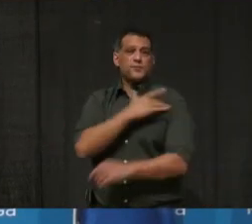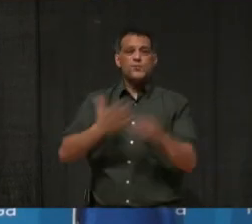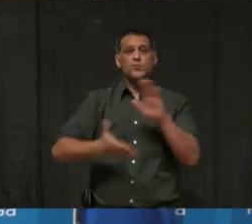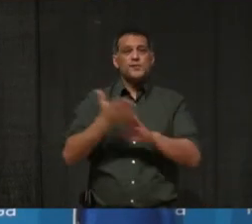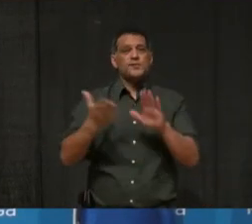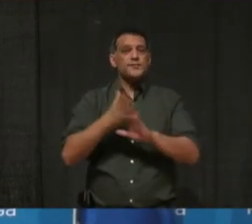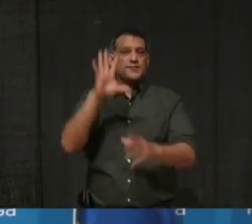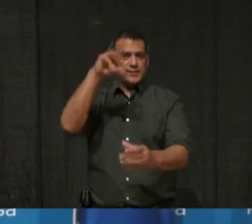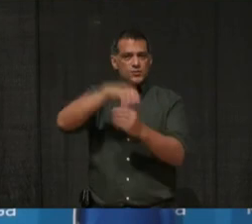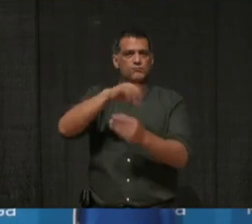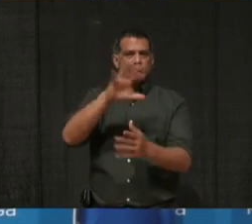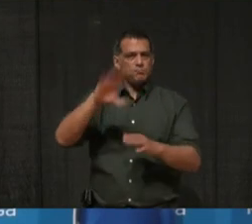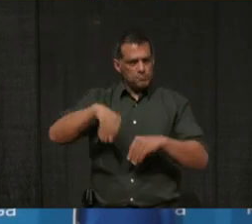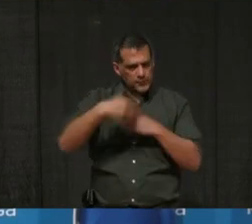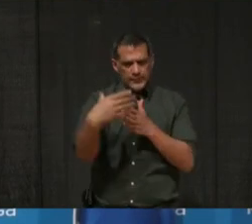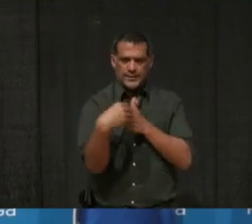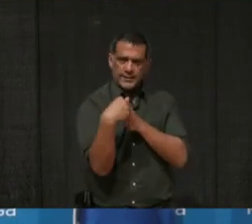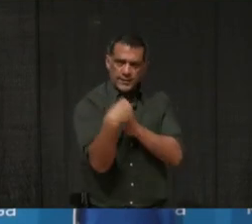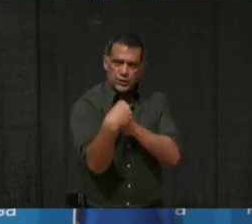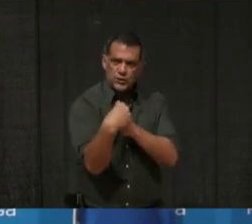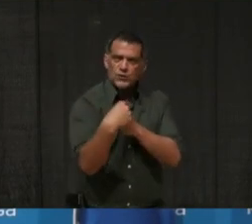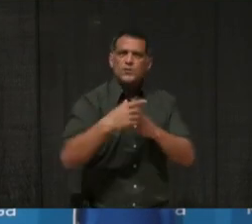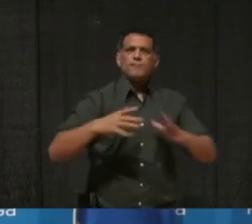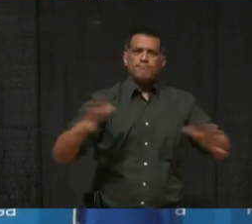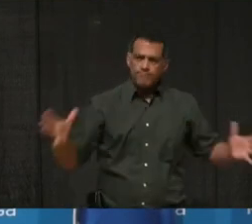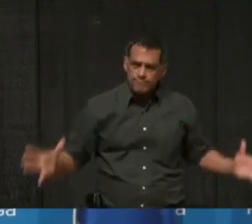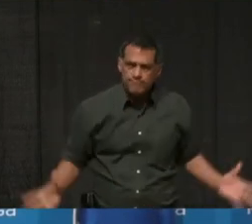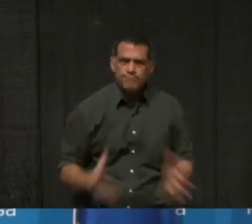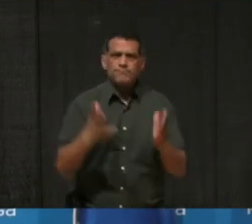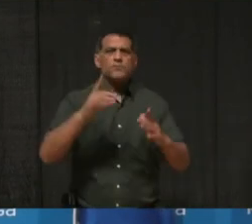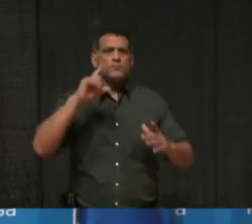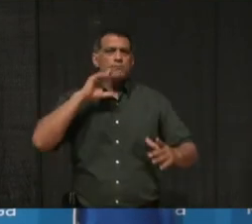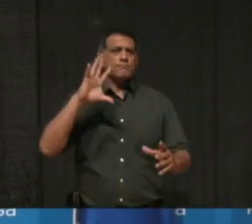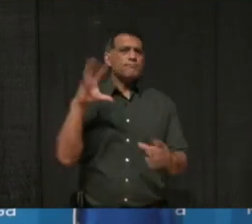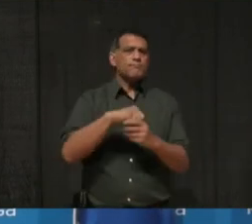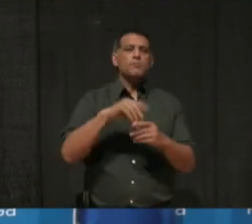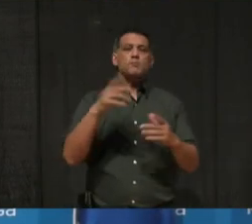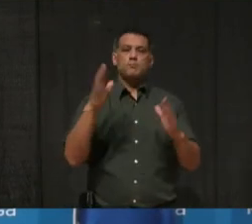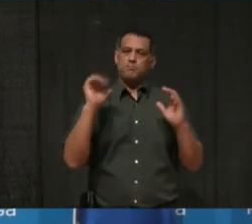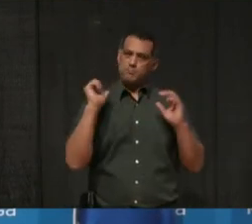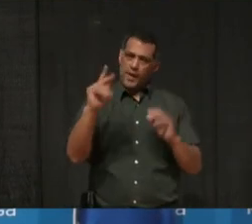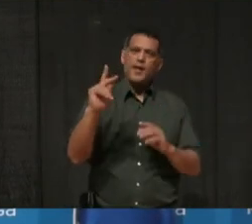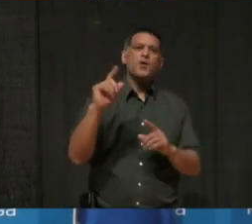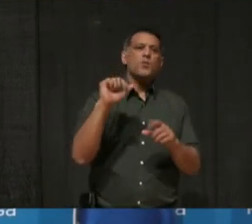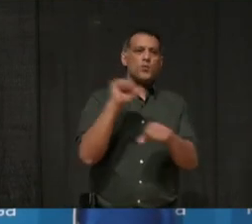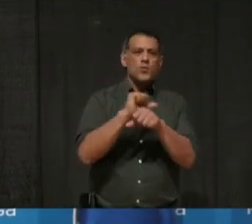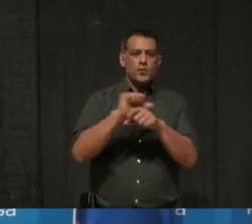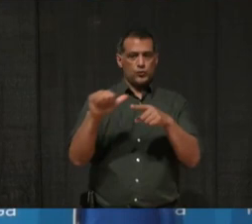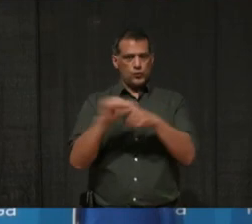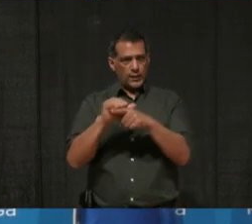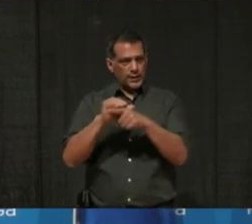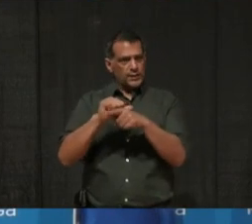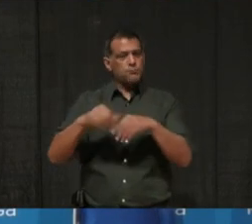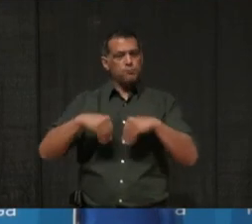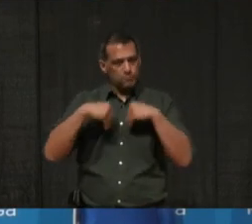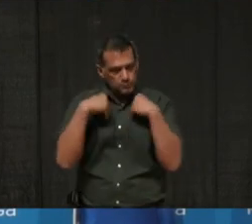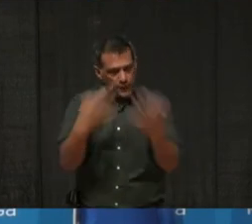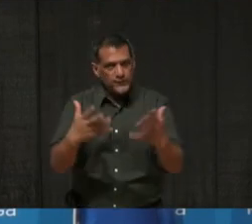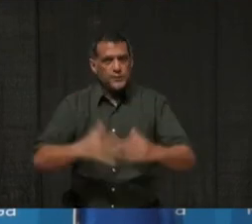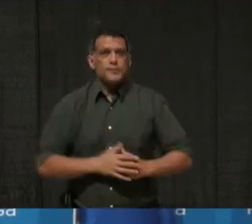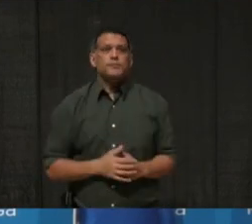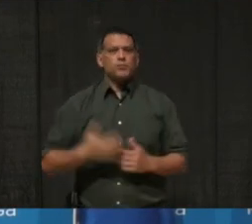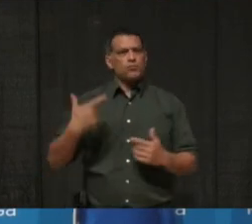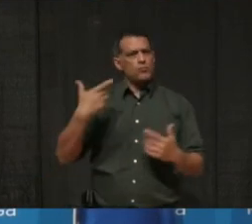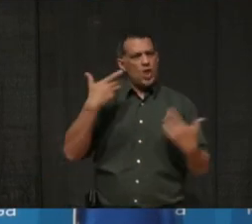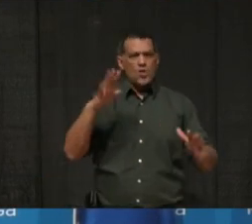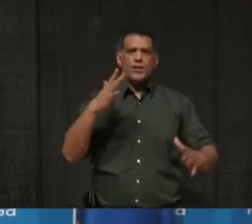she provided leadership and guidance on operations, education, and emergency training. We're truly lucky to have her